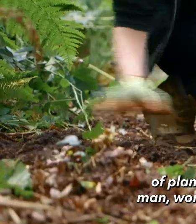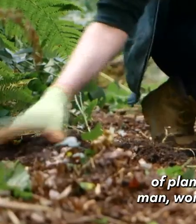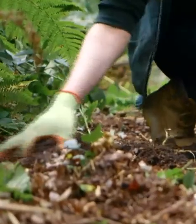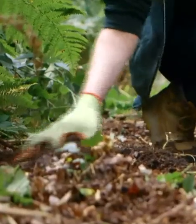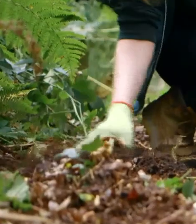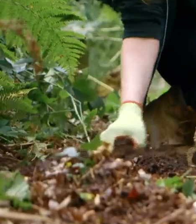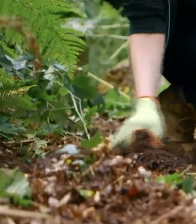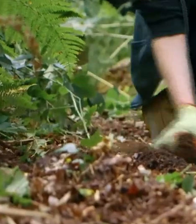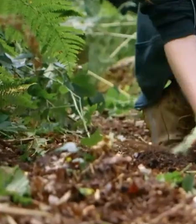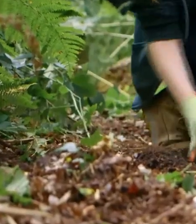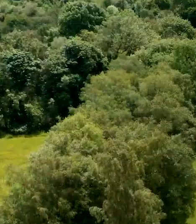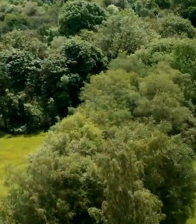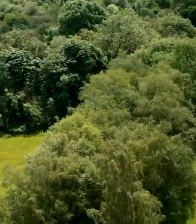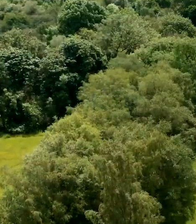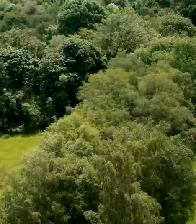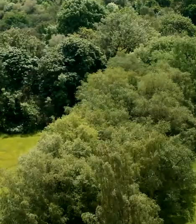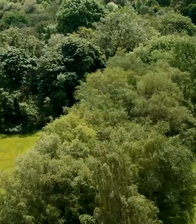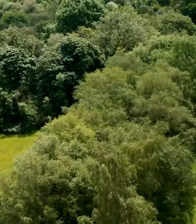city region.